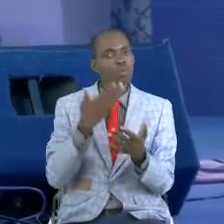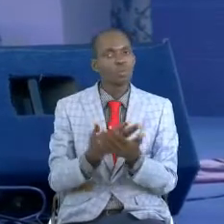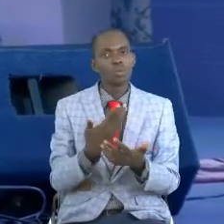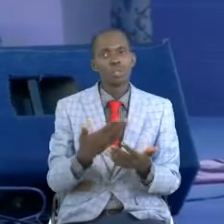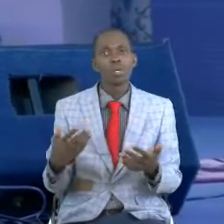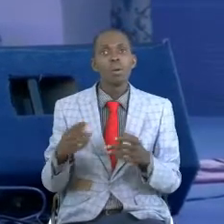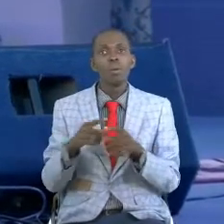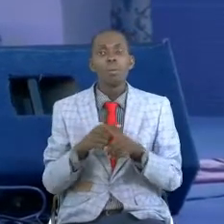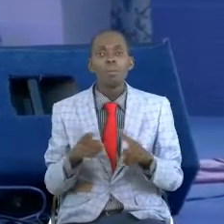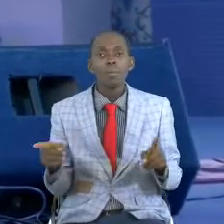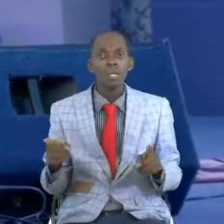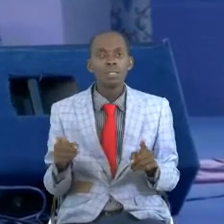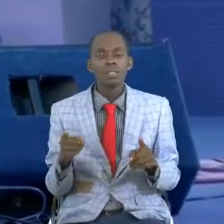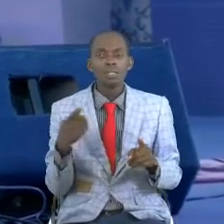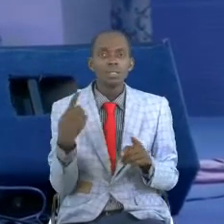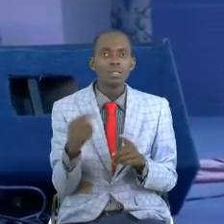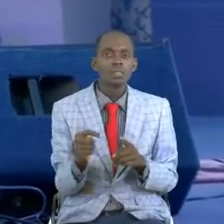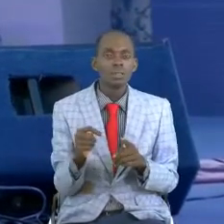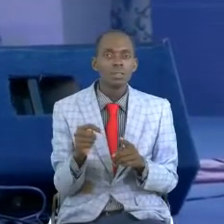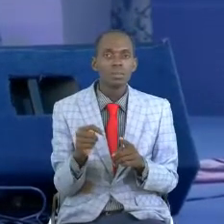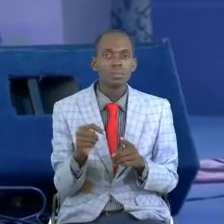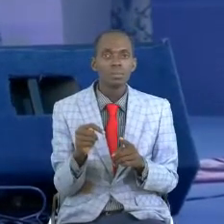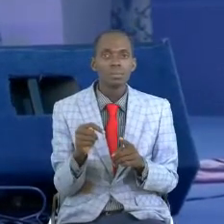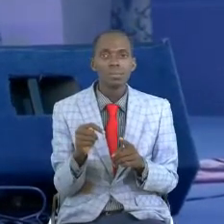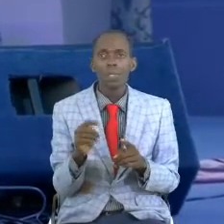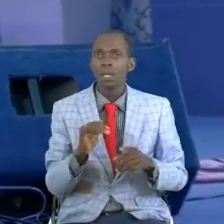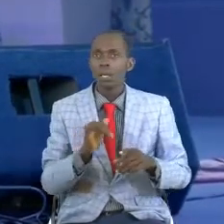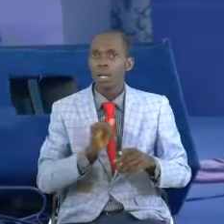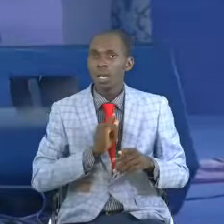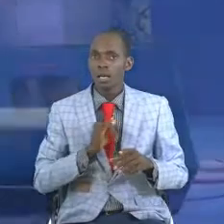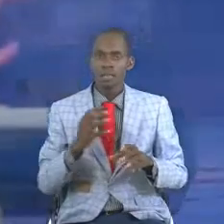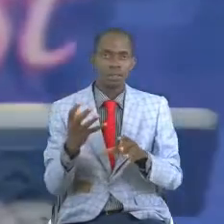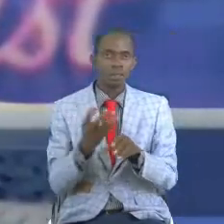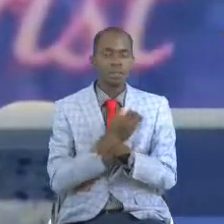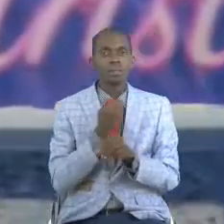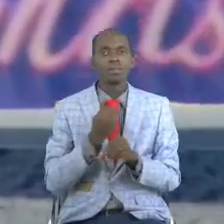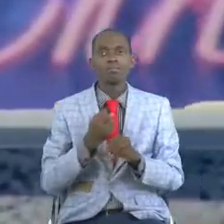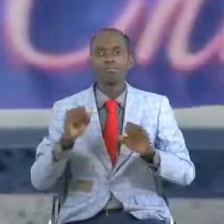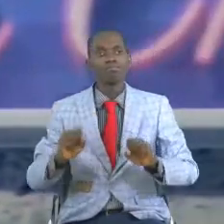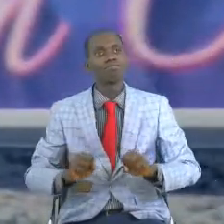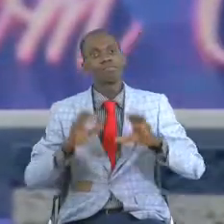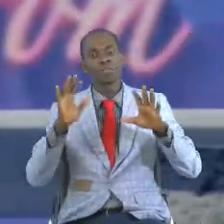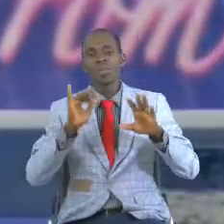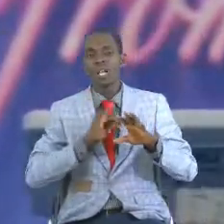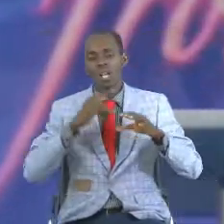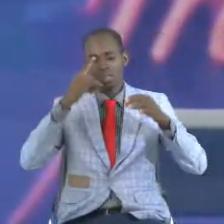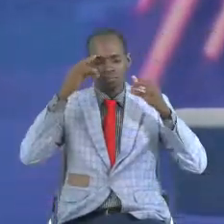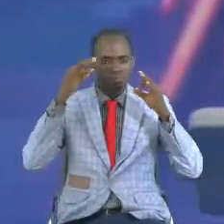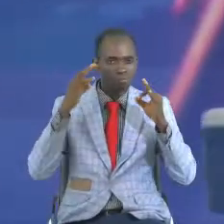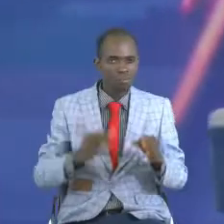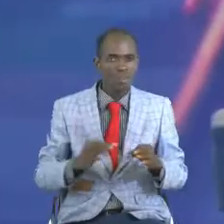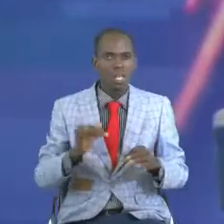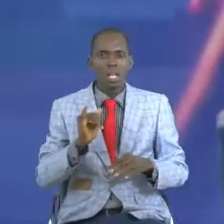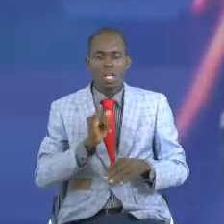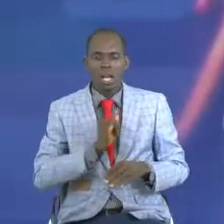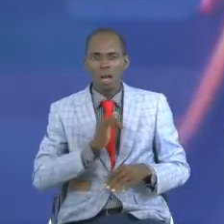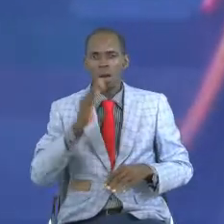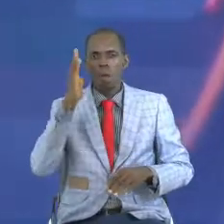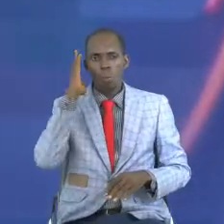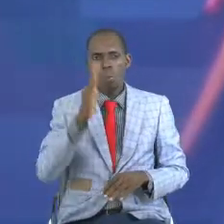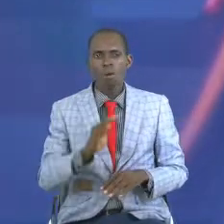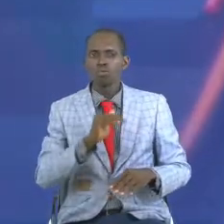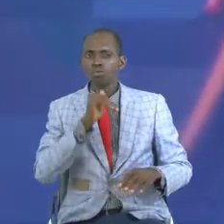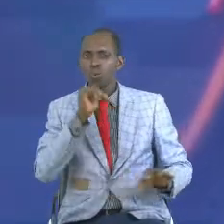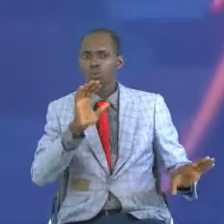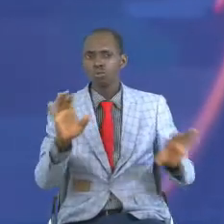is present with me. I take resolutions, I make up my mind, I said I will not do that,